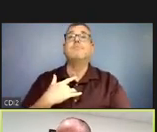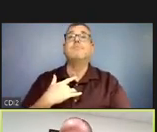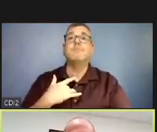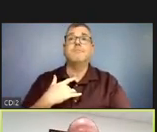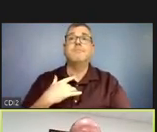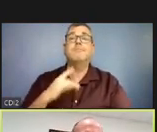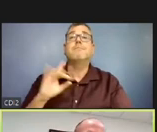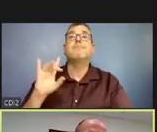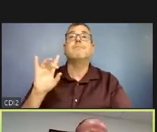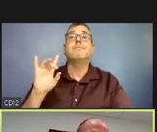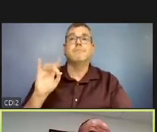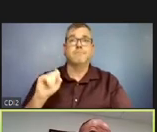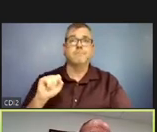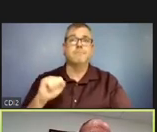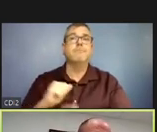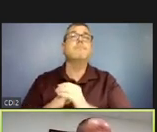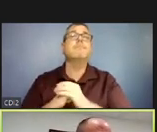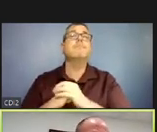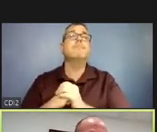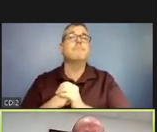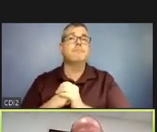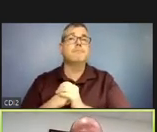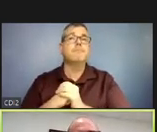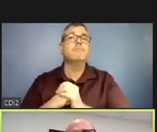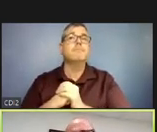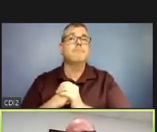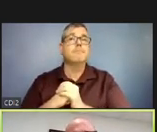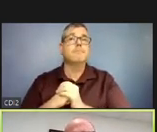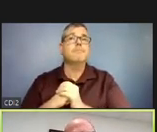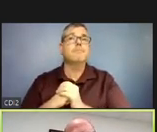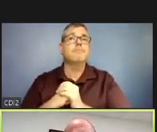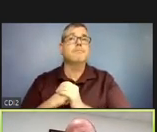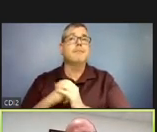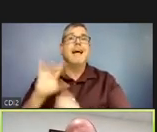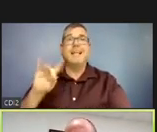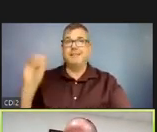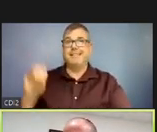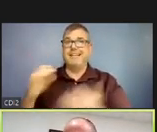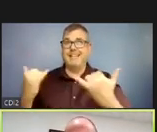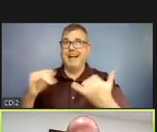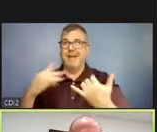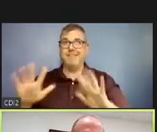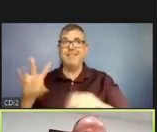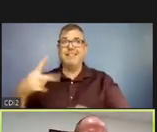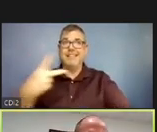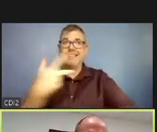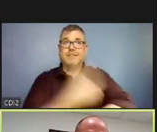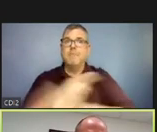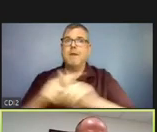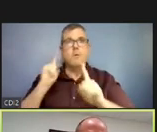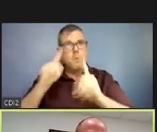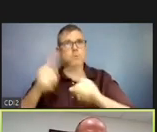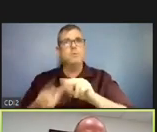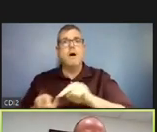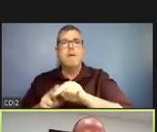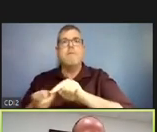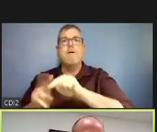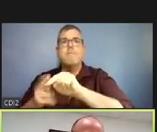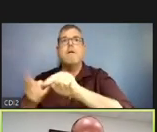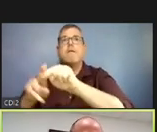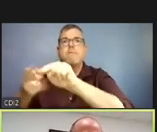get to the other 92% or whatever we need to get to reach this herd immunity that I'm sure many people have heard about. Next